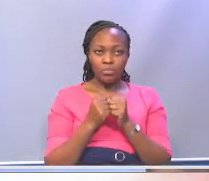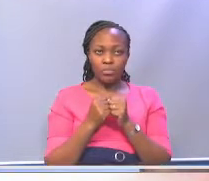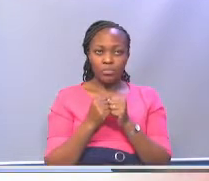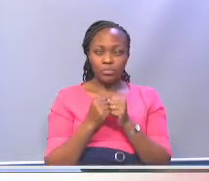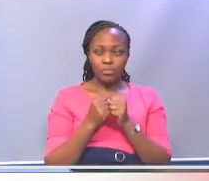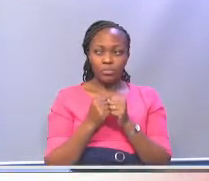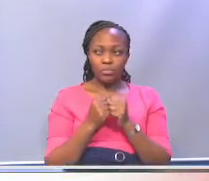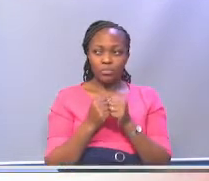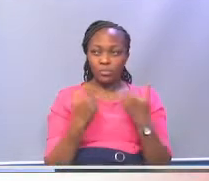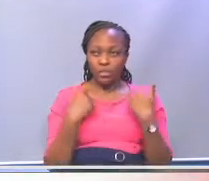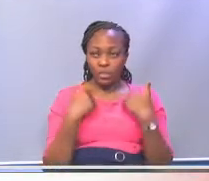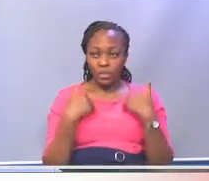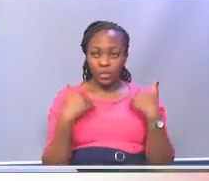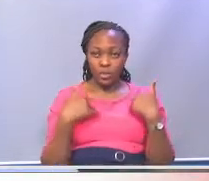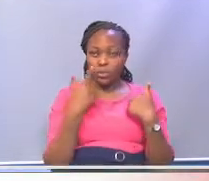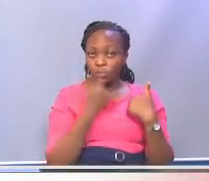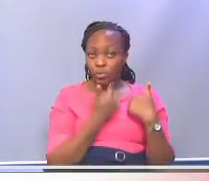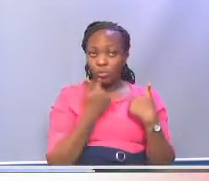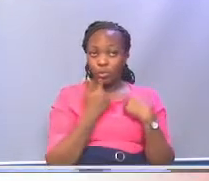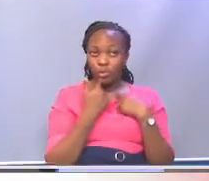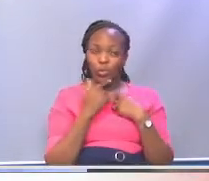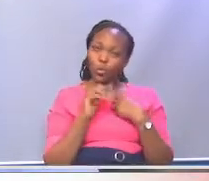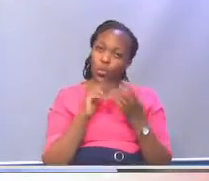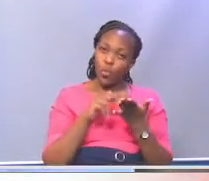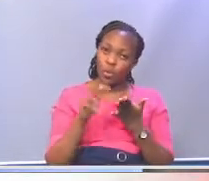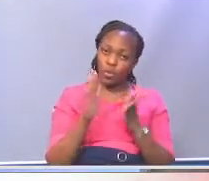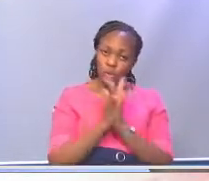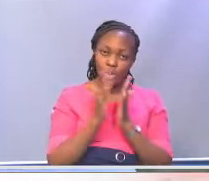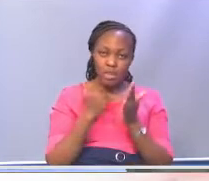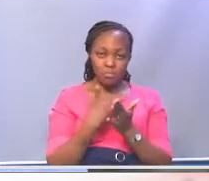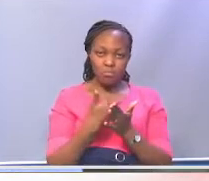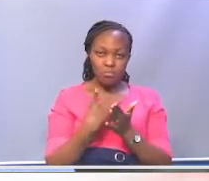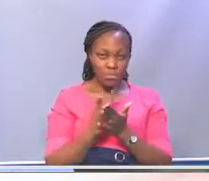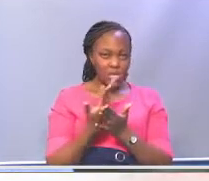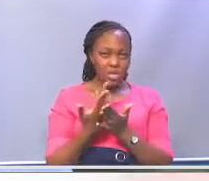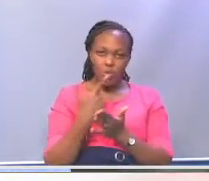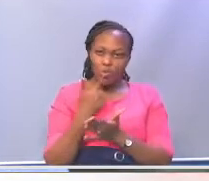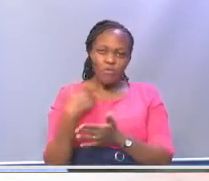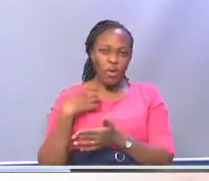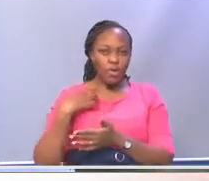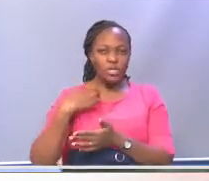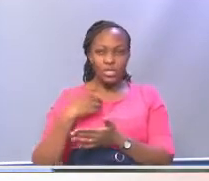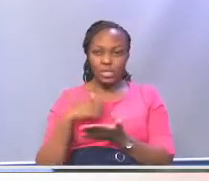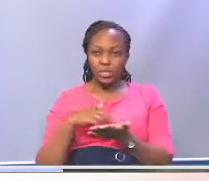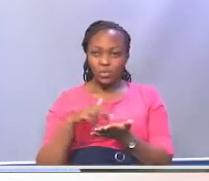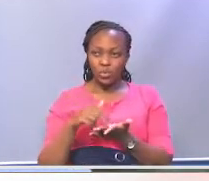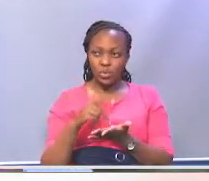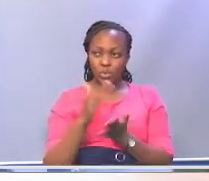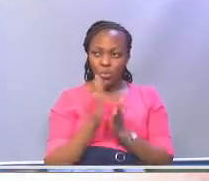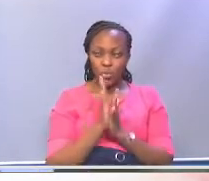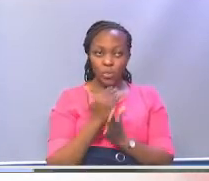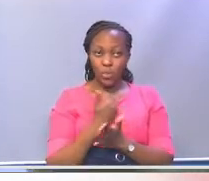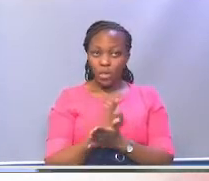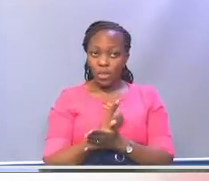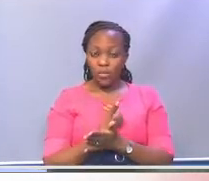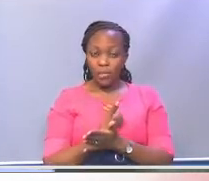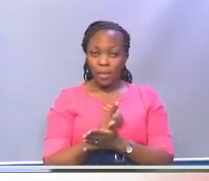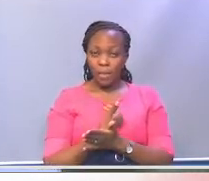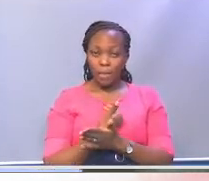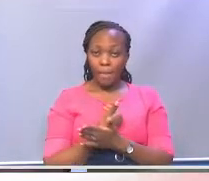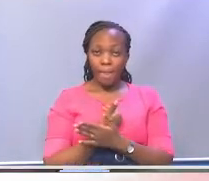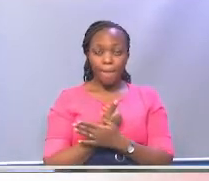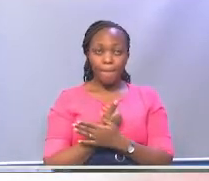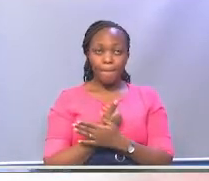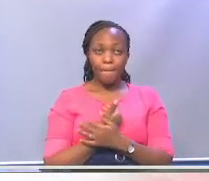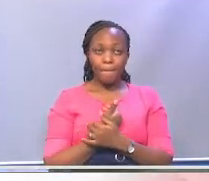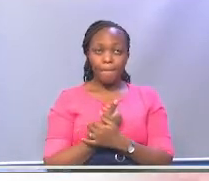10 kilometers au wengine wakaachana, another group 10 kilometers volunteers tu. Wenye wanajua Mwenda nikaa hivyo. Sasa kufika